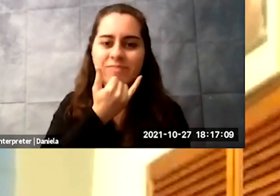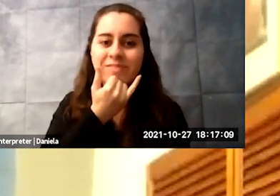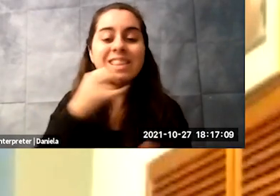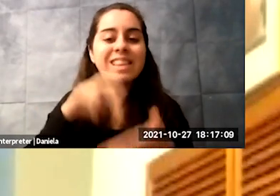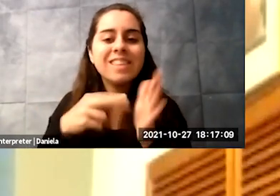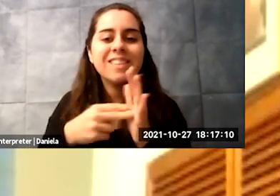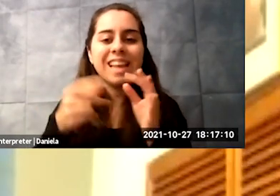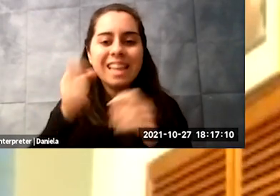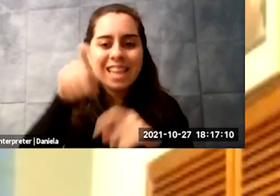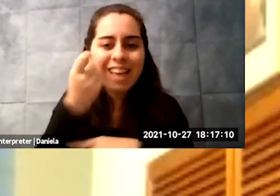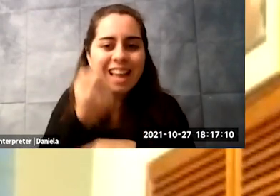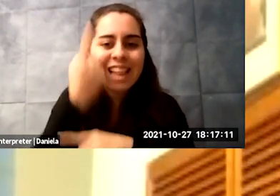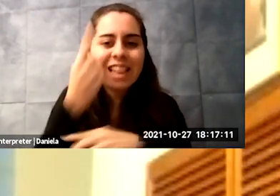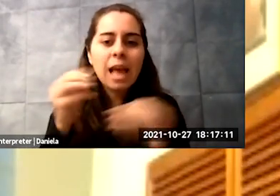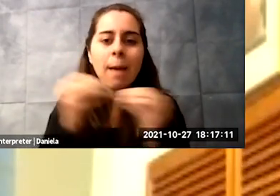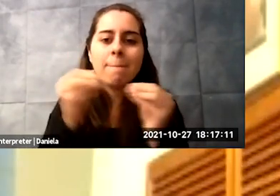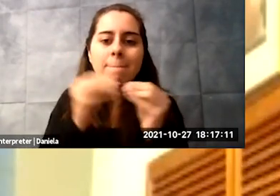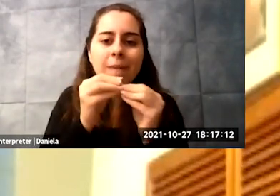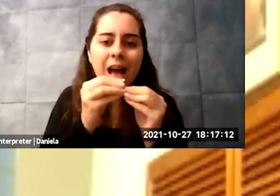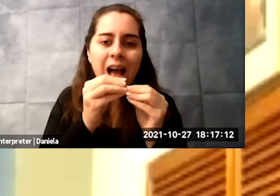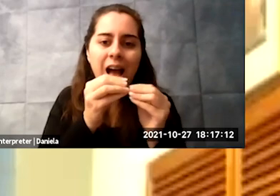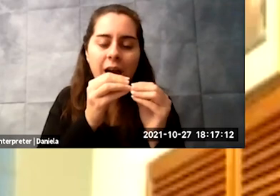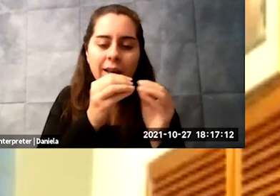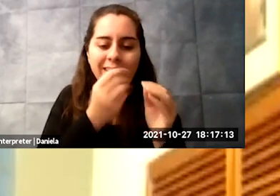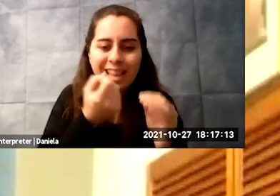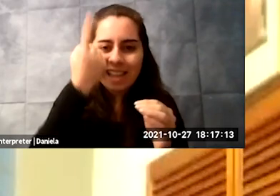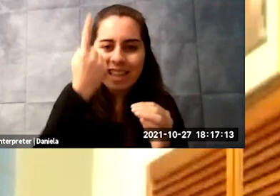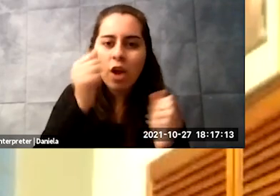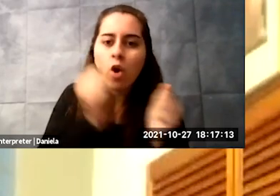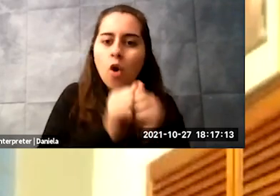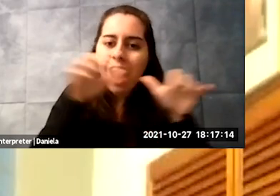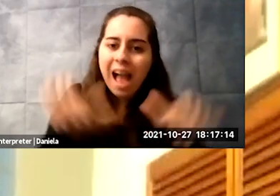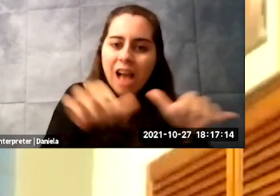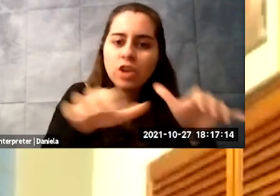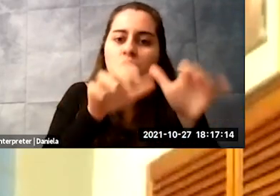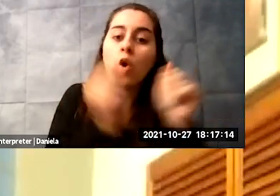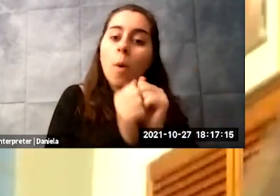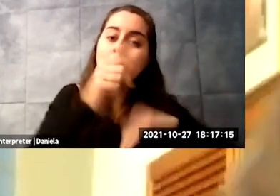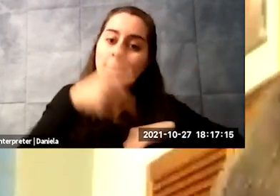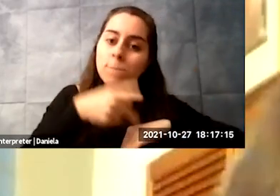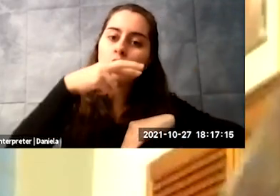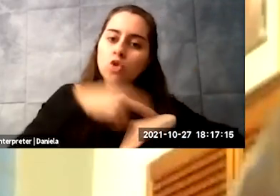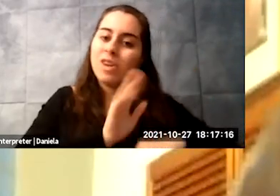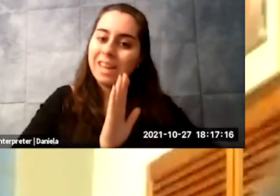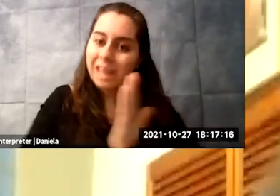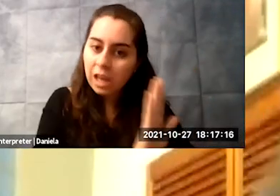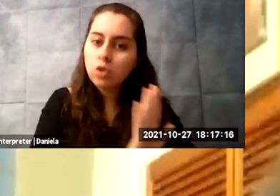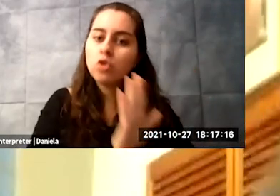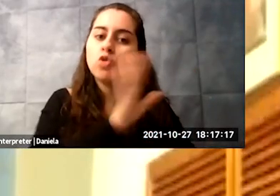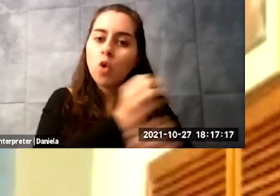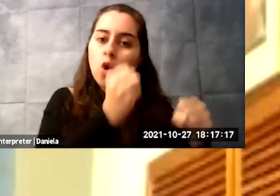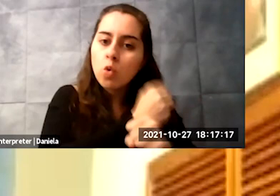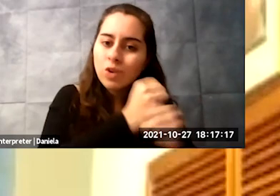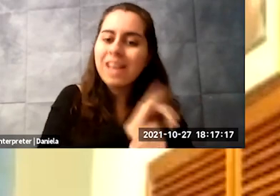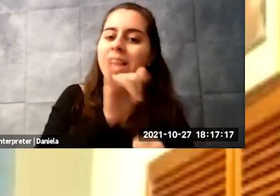of action between Puerto Ricans in Puerto Rico and different movements in the United